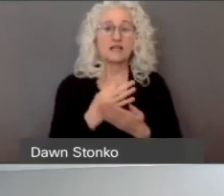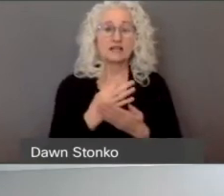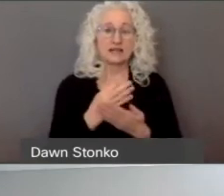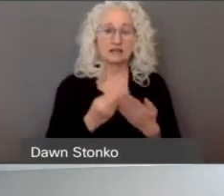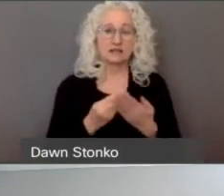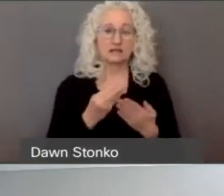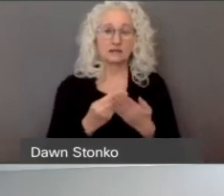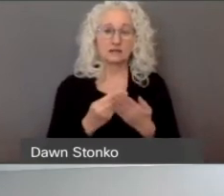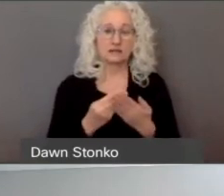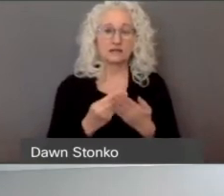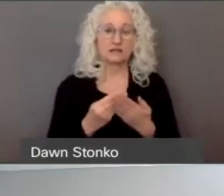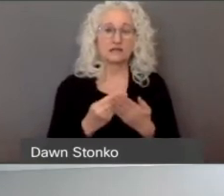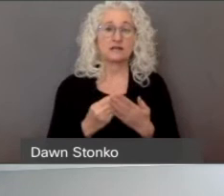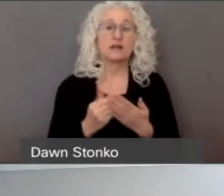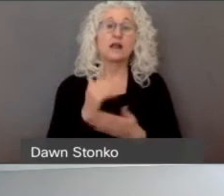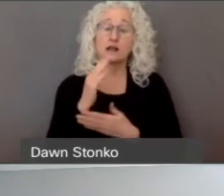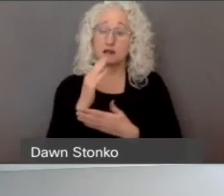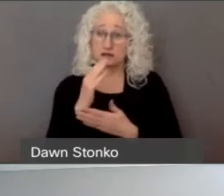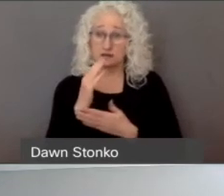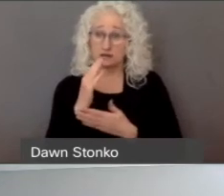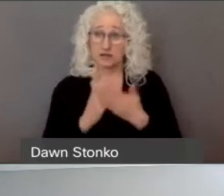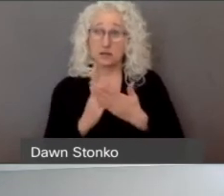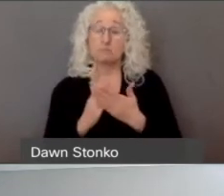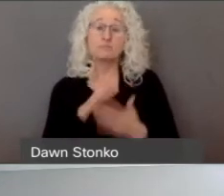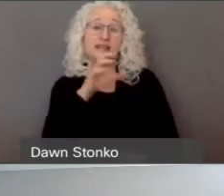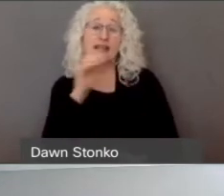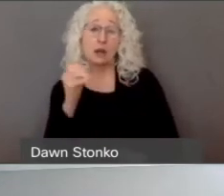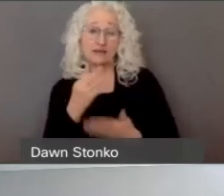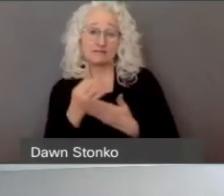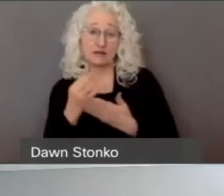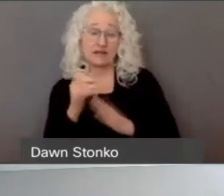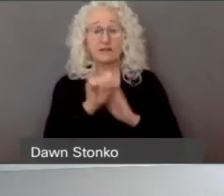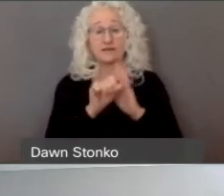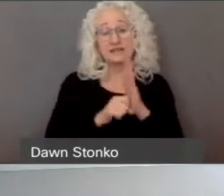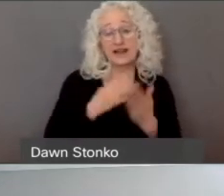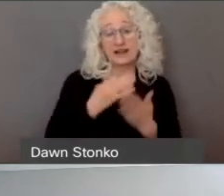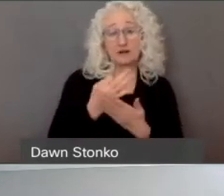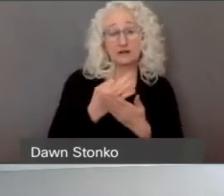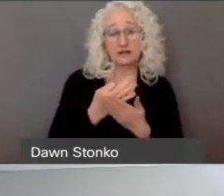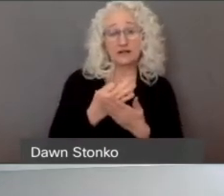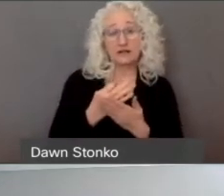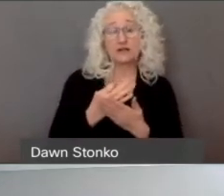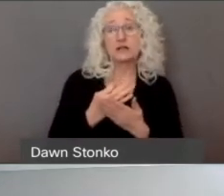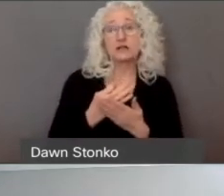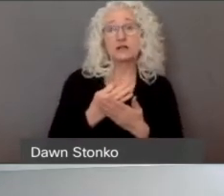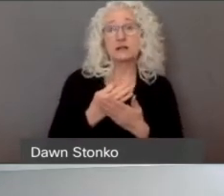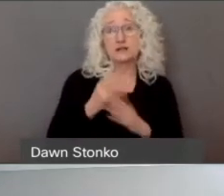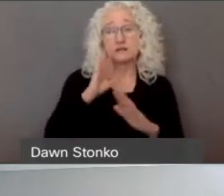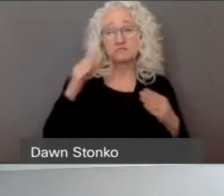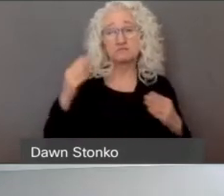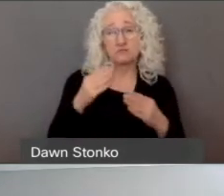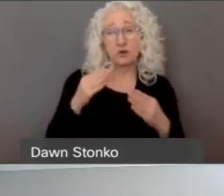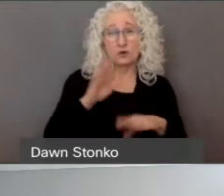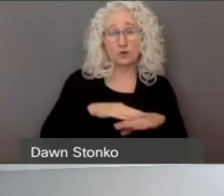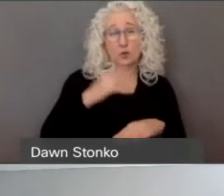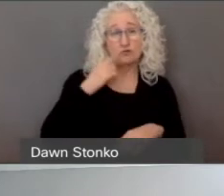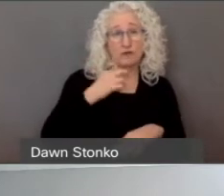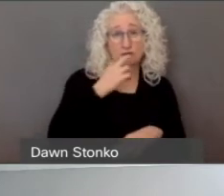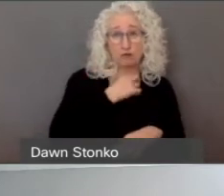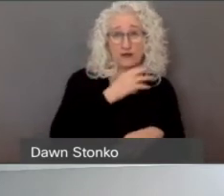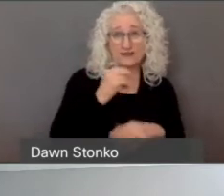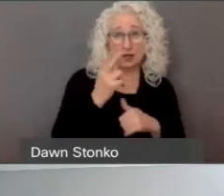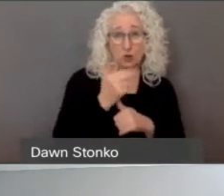in part county funding. The state funding is directed towards restaurants and hotels. The county